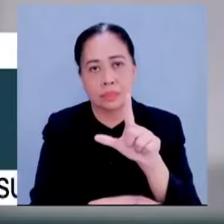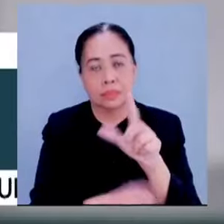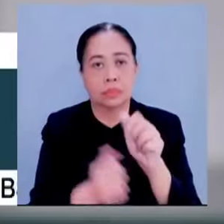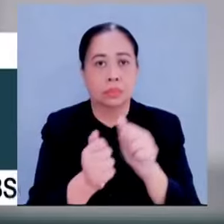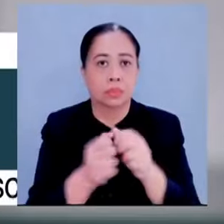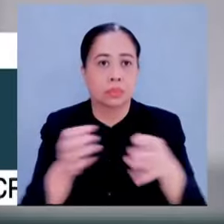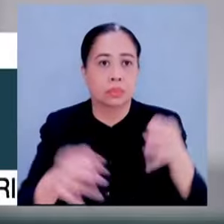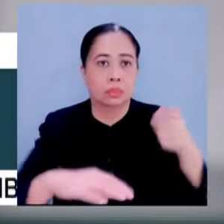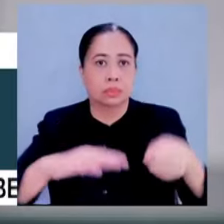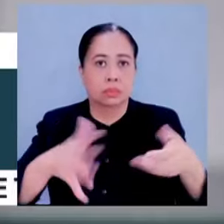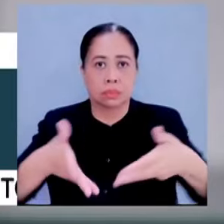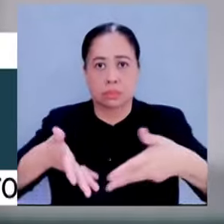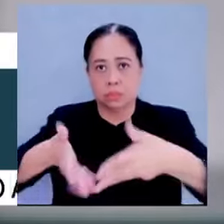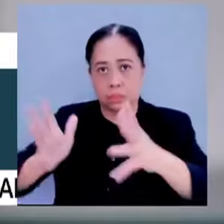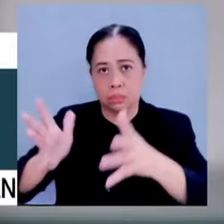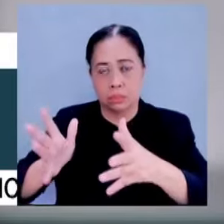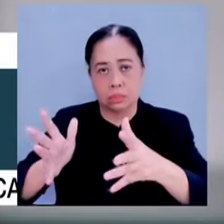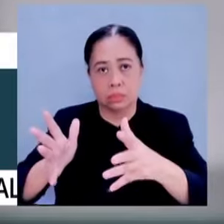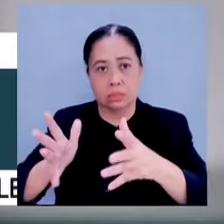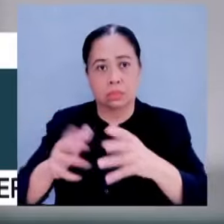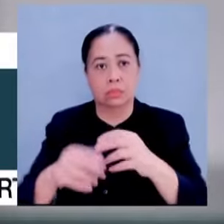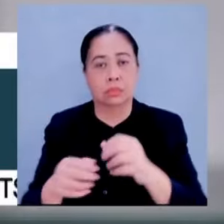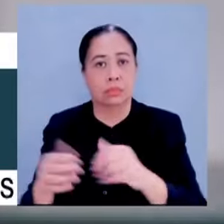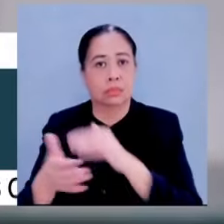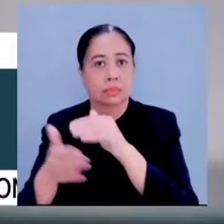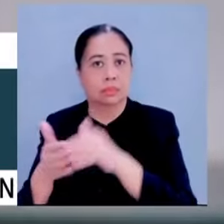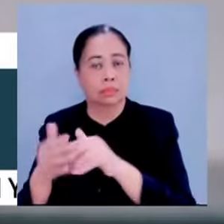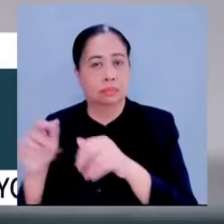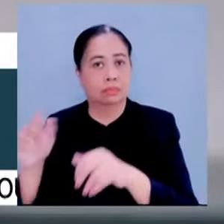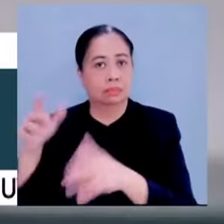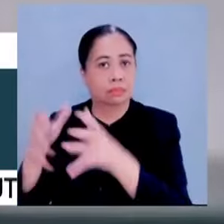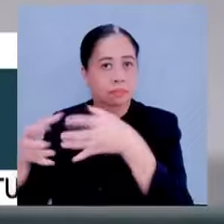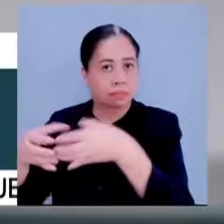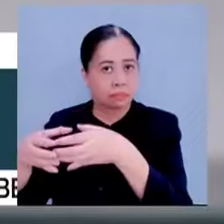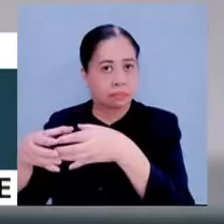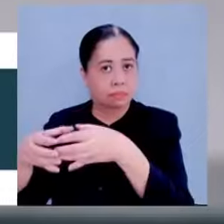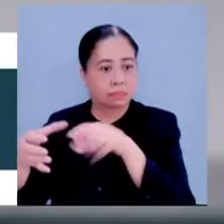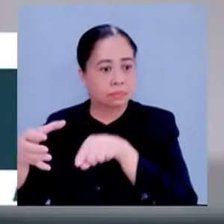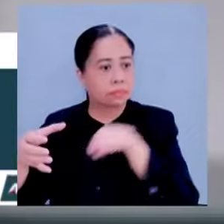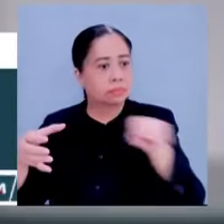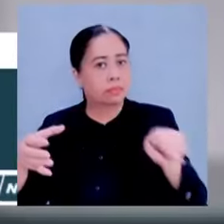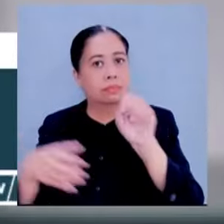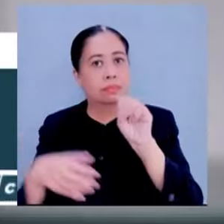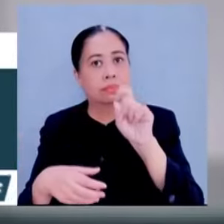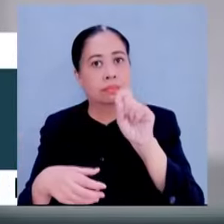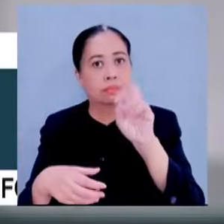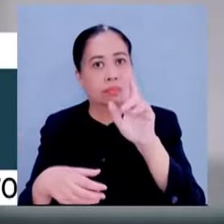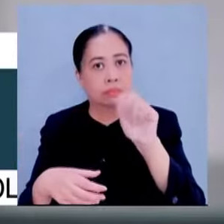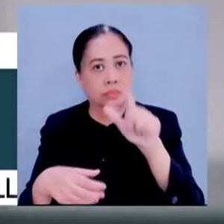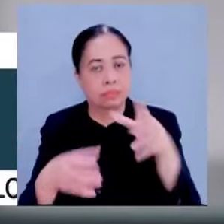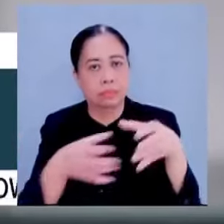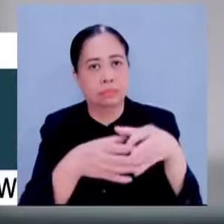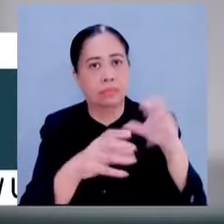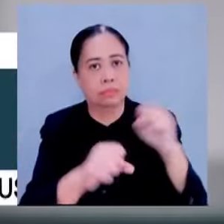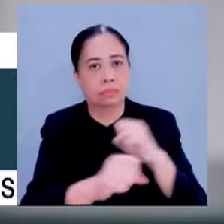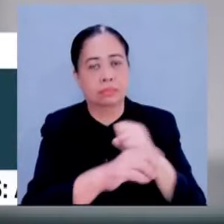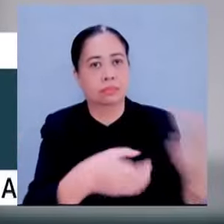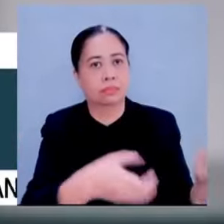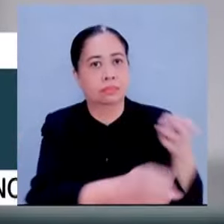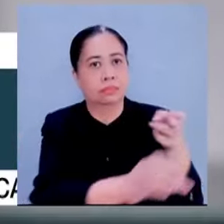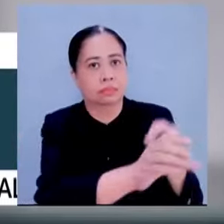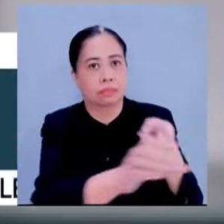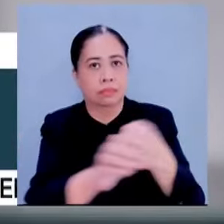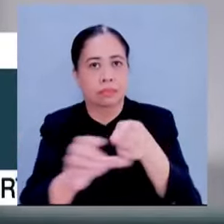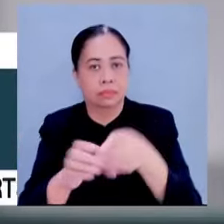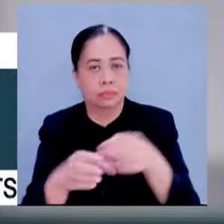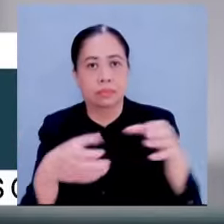is allowed, that a major national party can have its sectoral wing that can participate in the